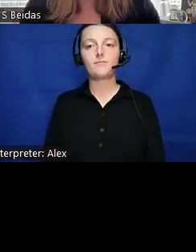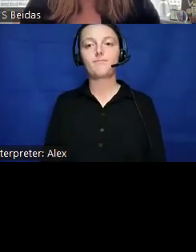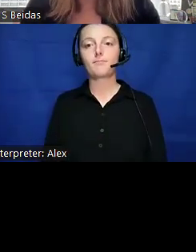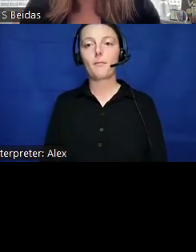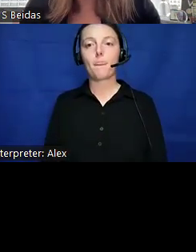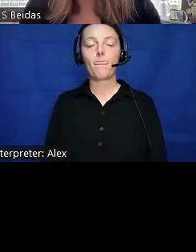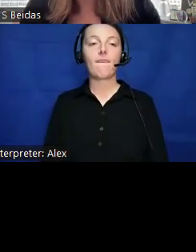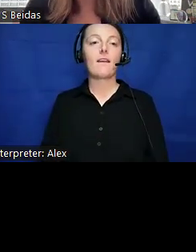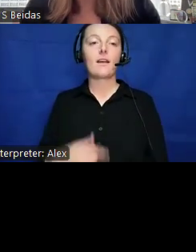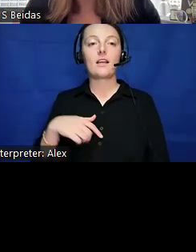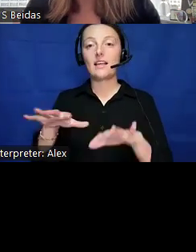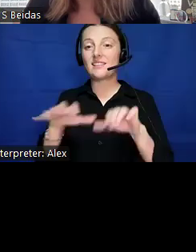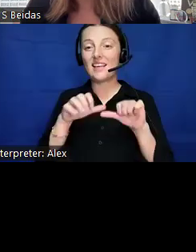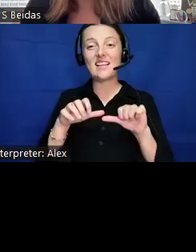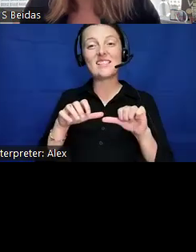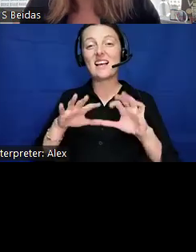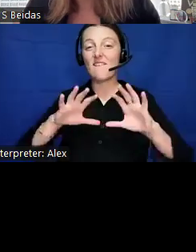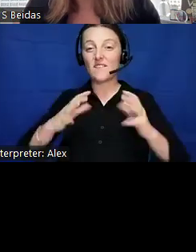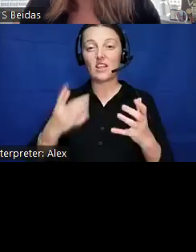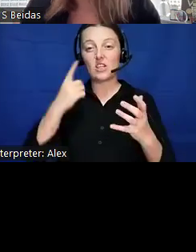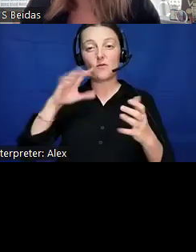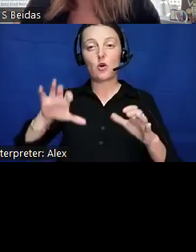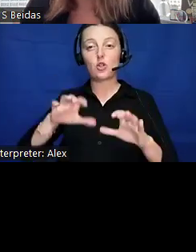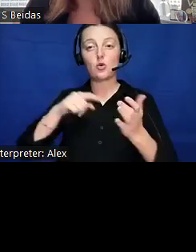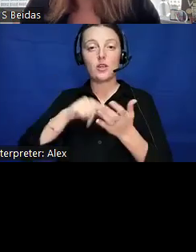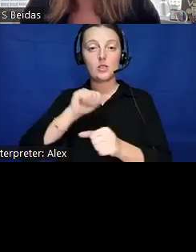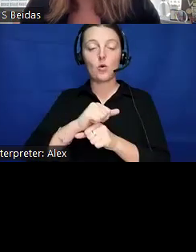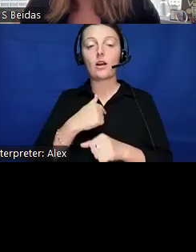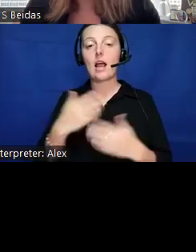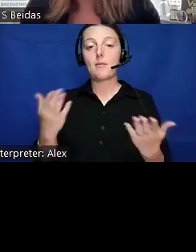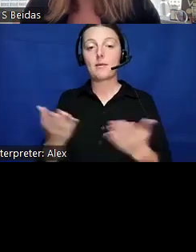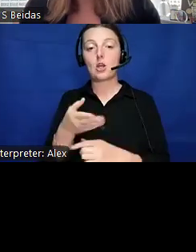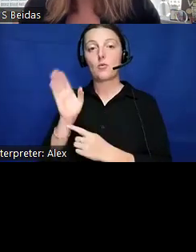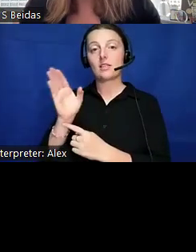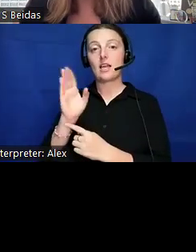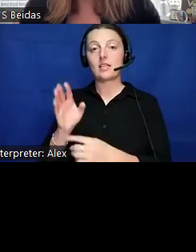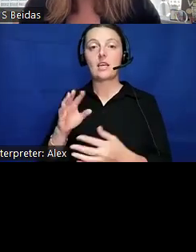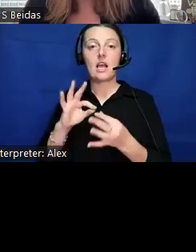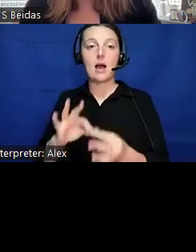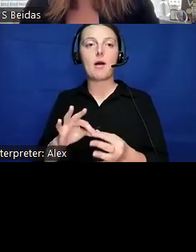to do this work, and I'm here presenting on behalf of many people who led components of this work.